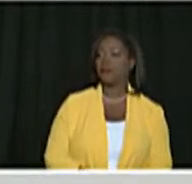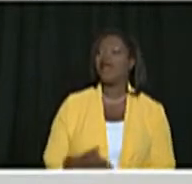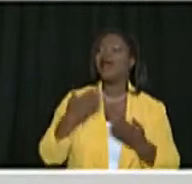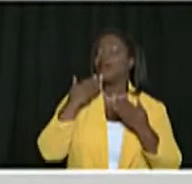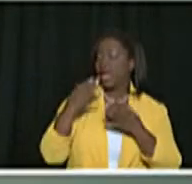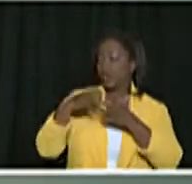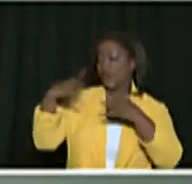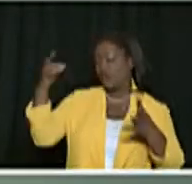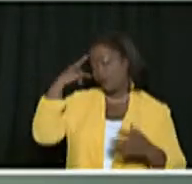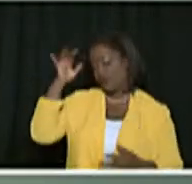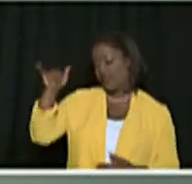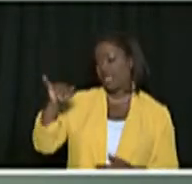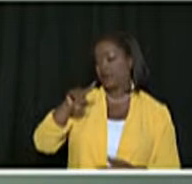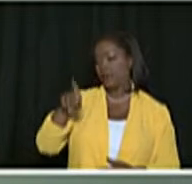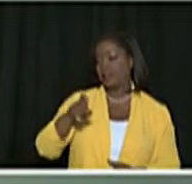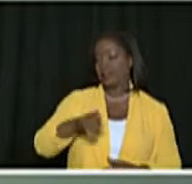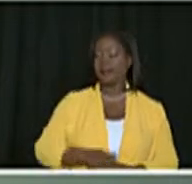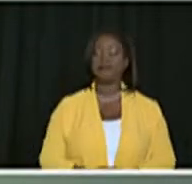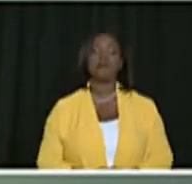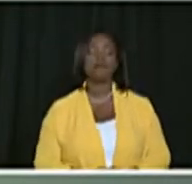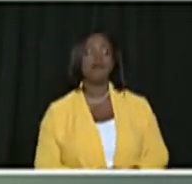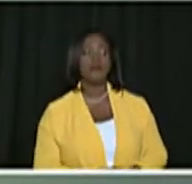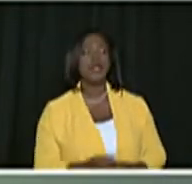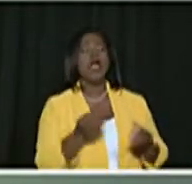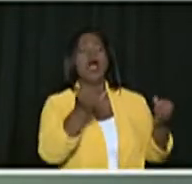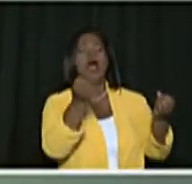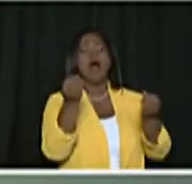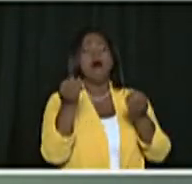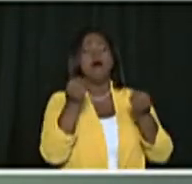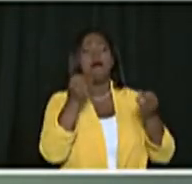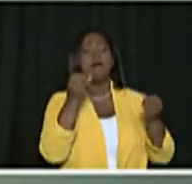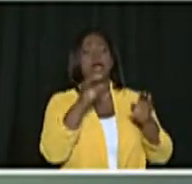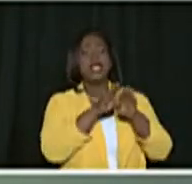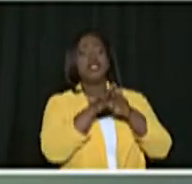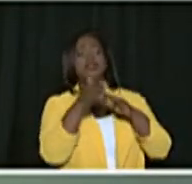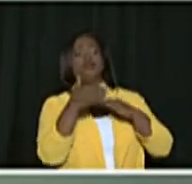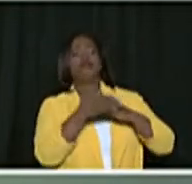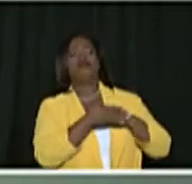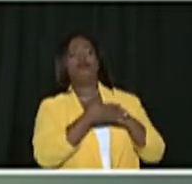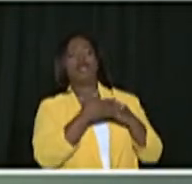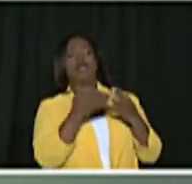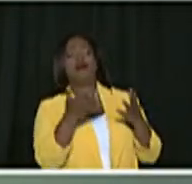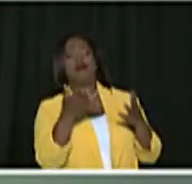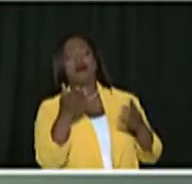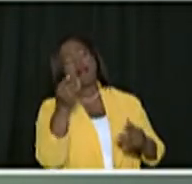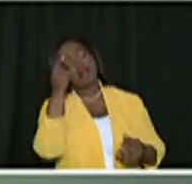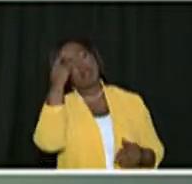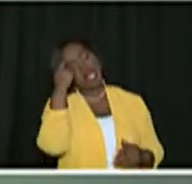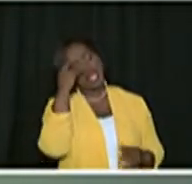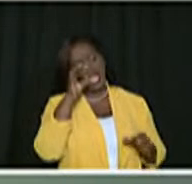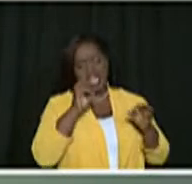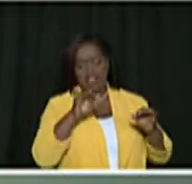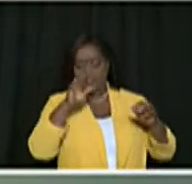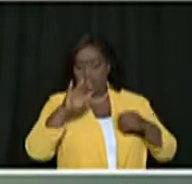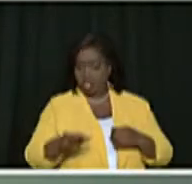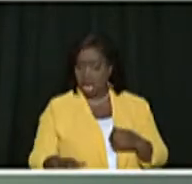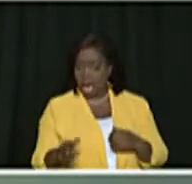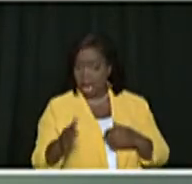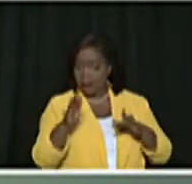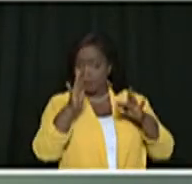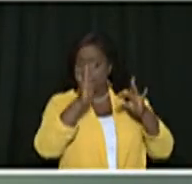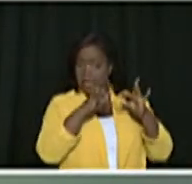one, because many Jamaicans think that if a child goes missing, you have to wait for 24 hours before you can report